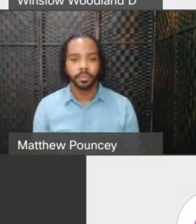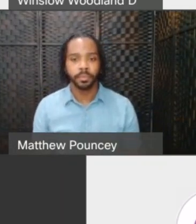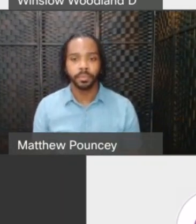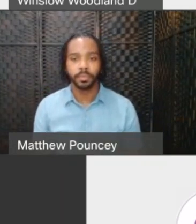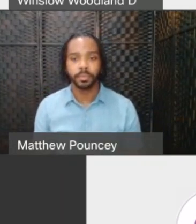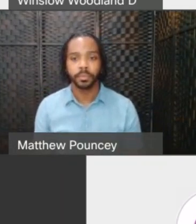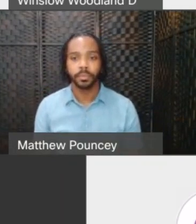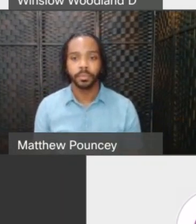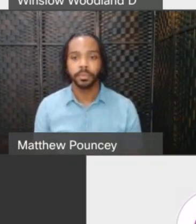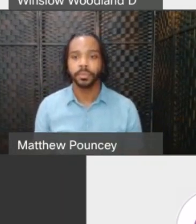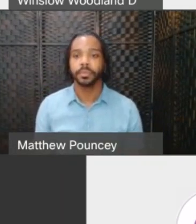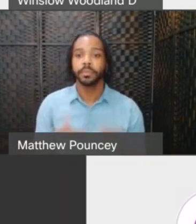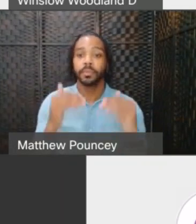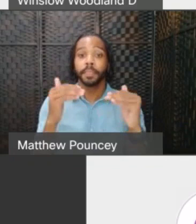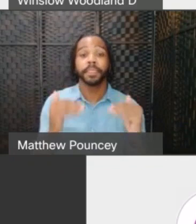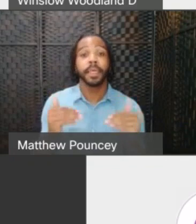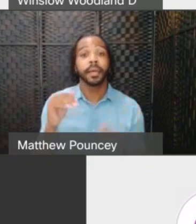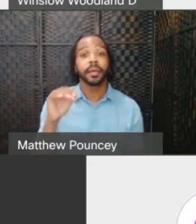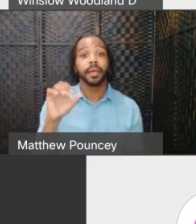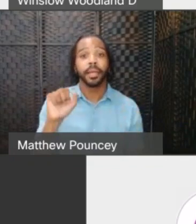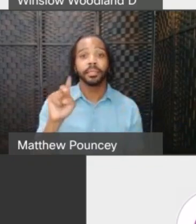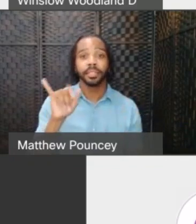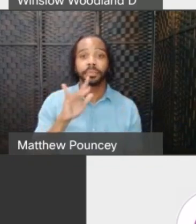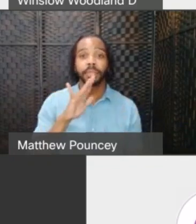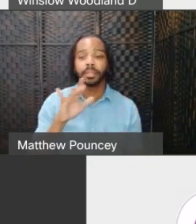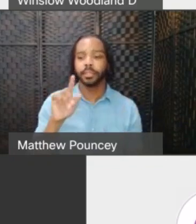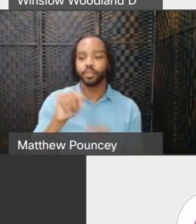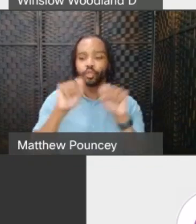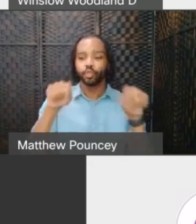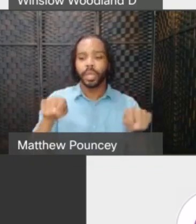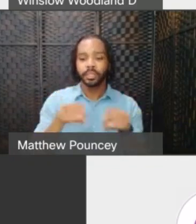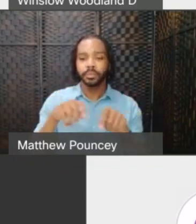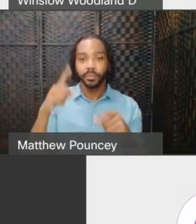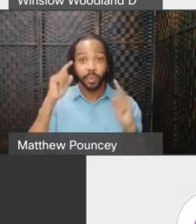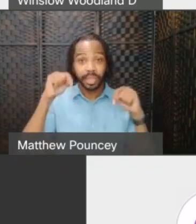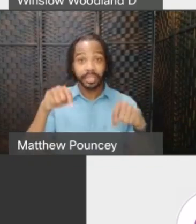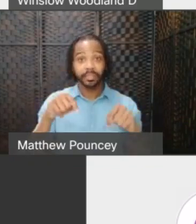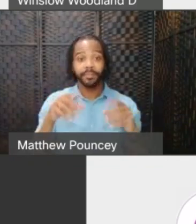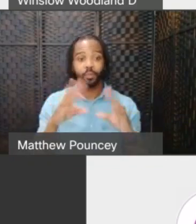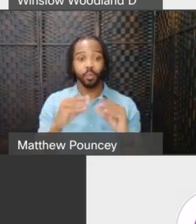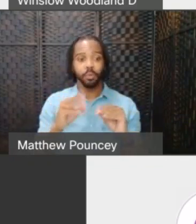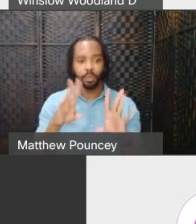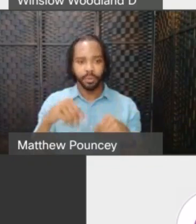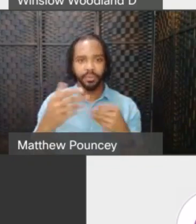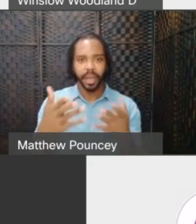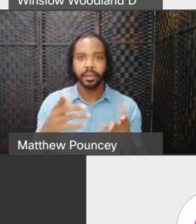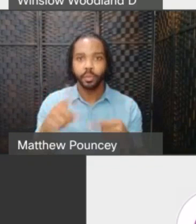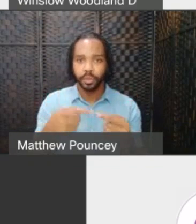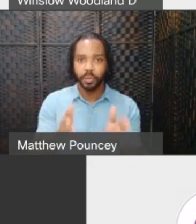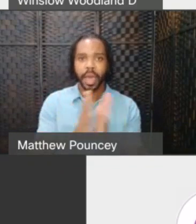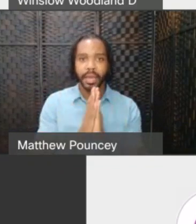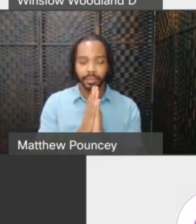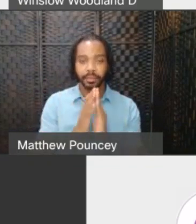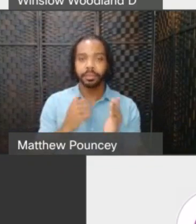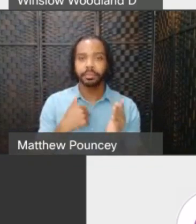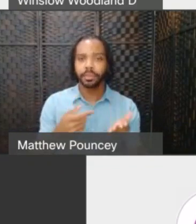Oh, this is transcripts for the forum are furnished upon request. So I assume that means we're not doing transcripts given that we